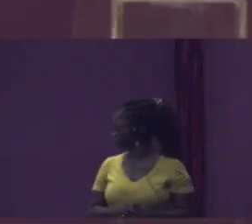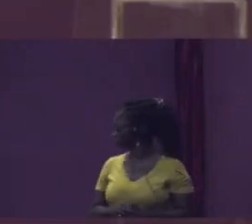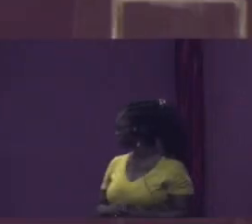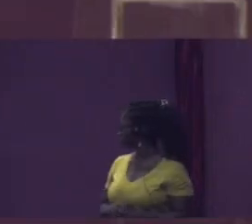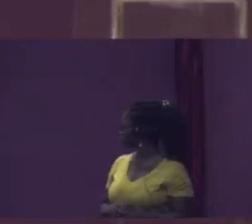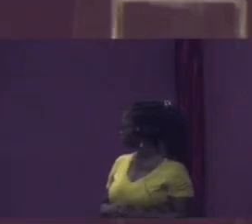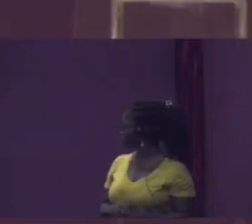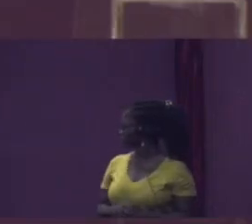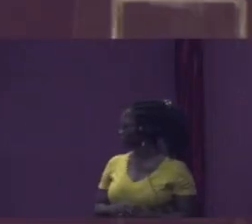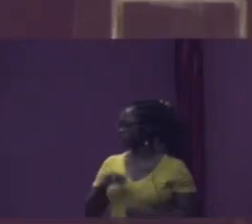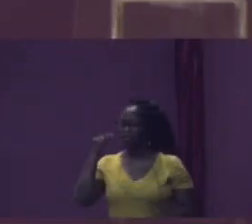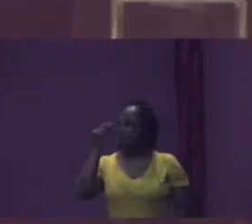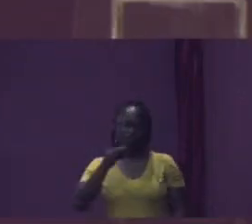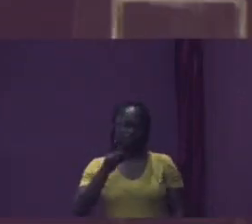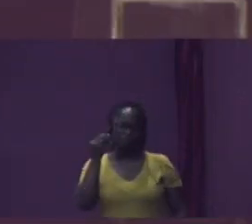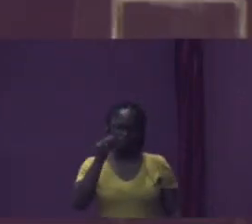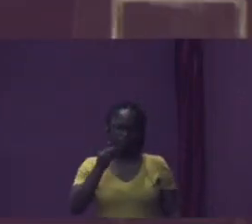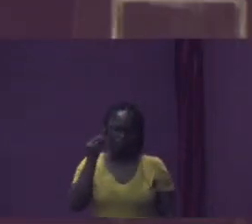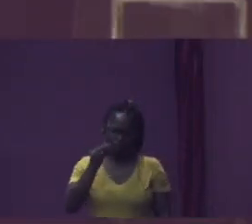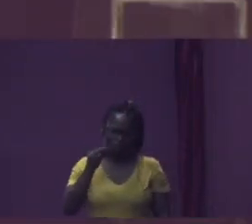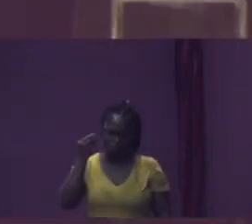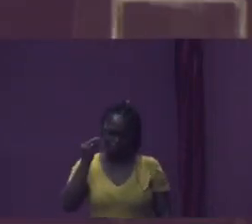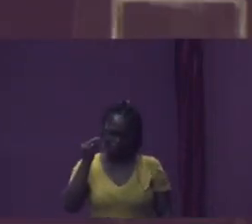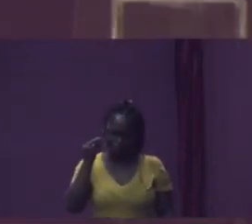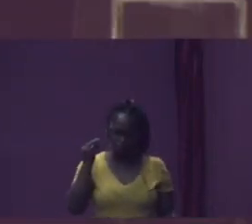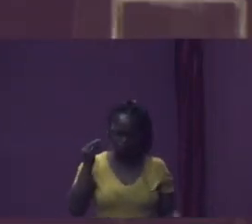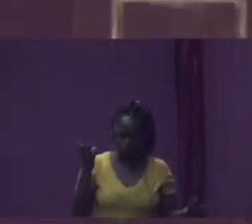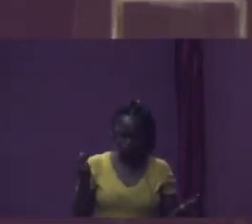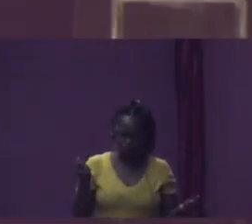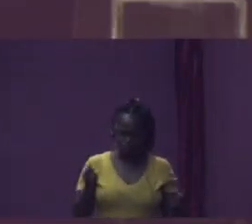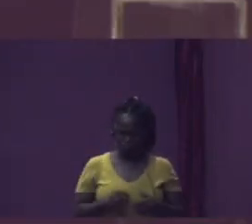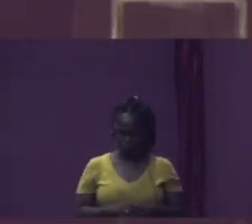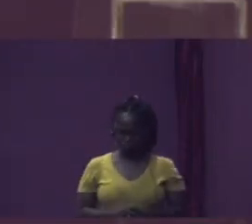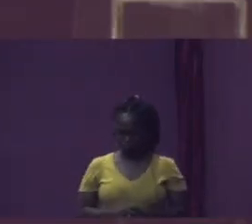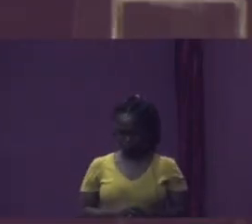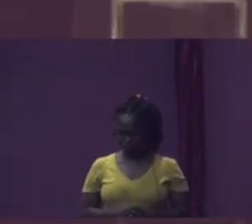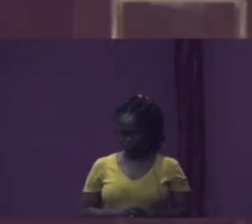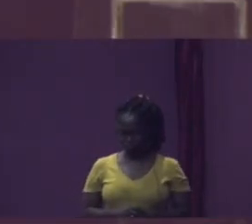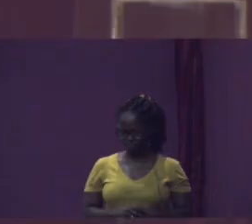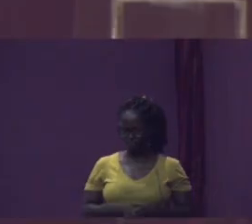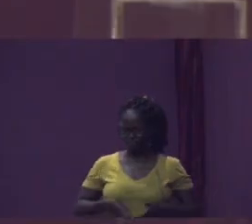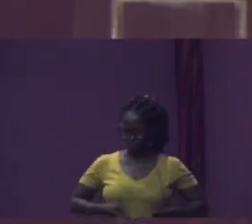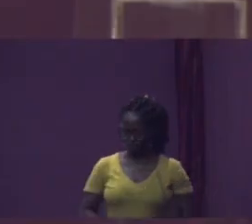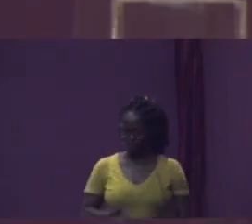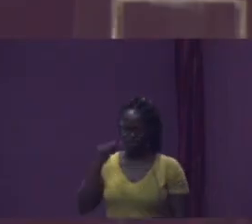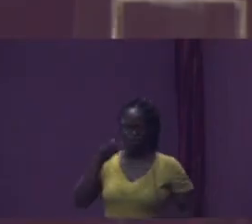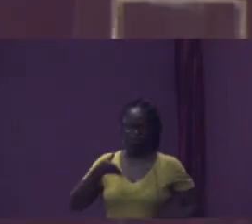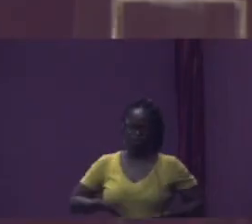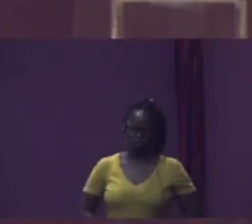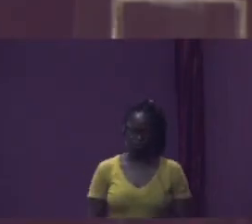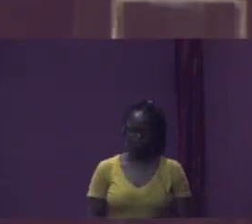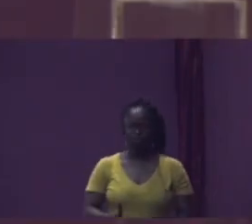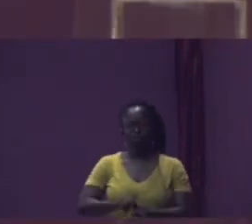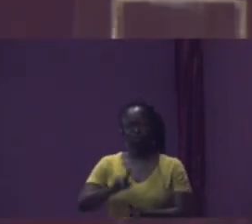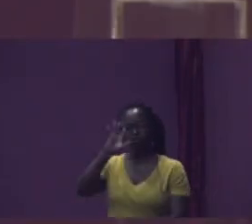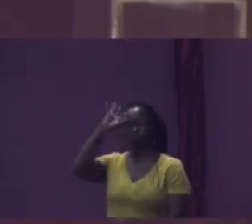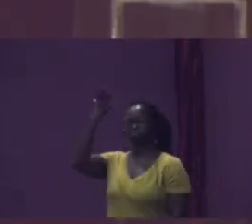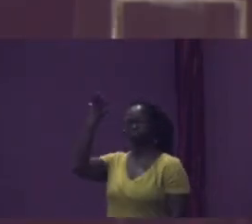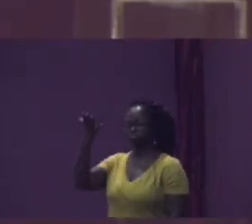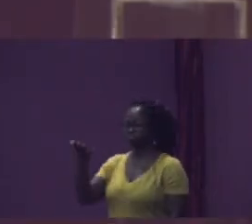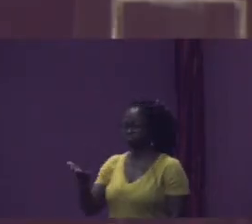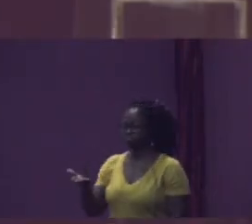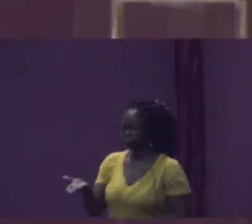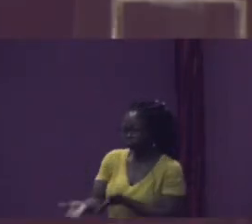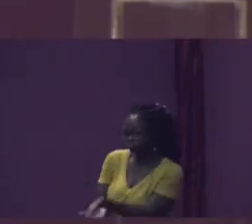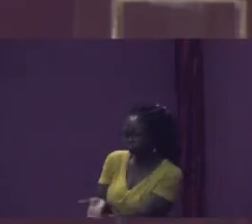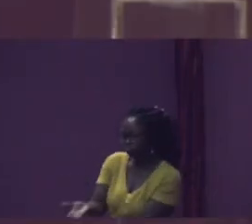experience of the birthing person, and also the judicious use of technology. There's a fetoscope.